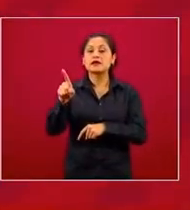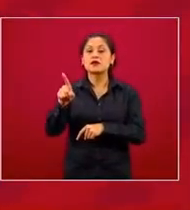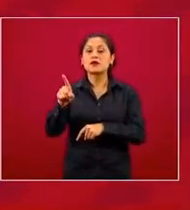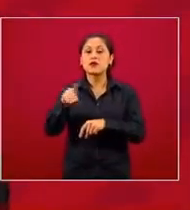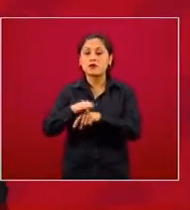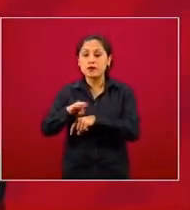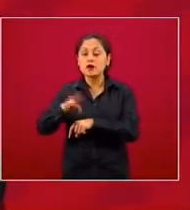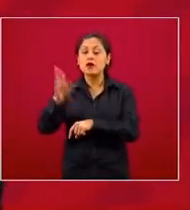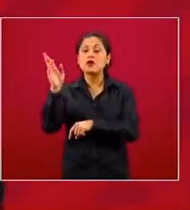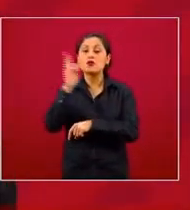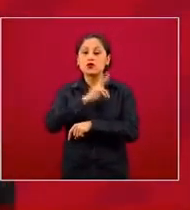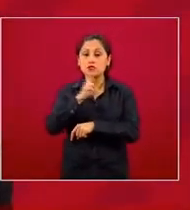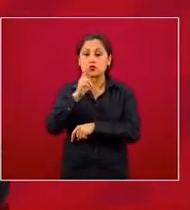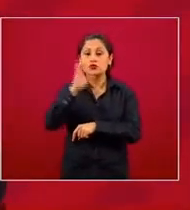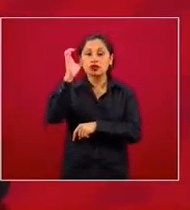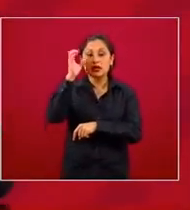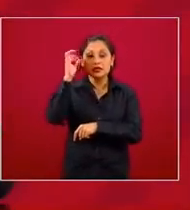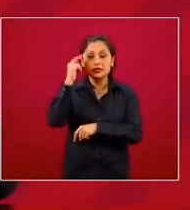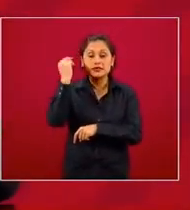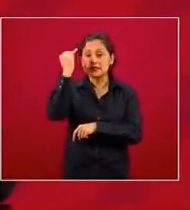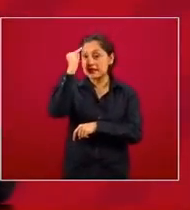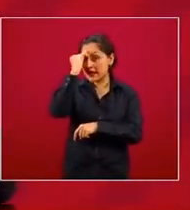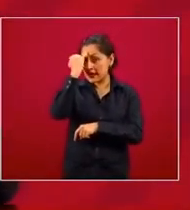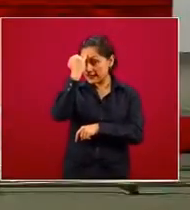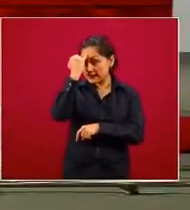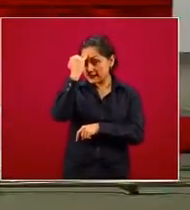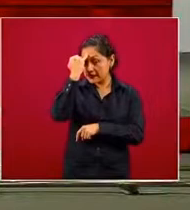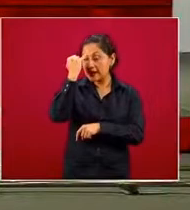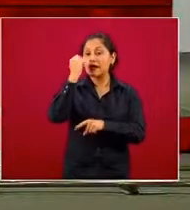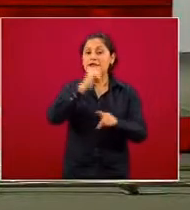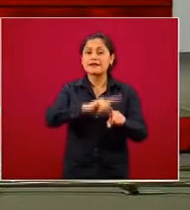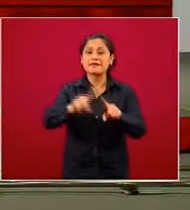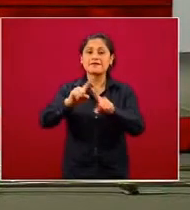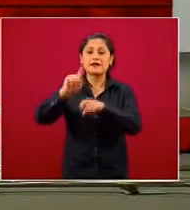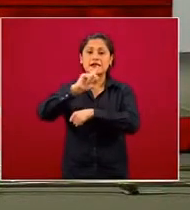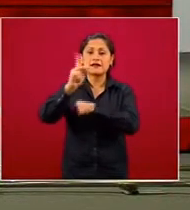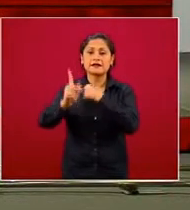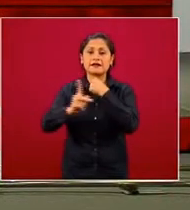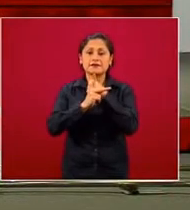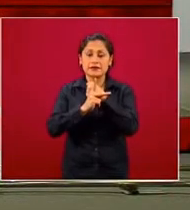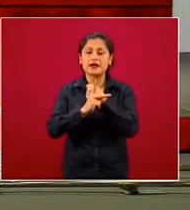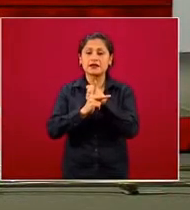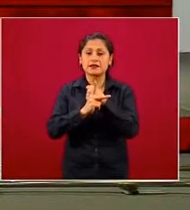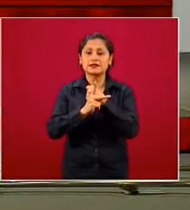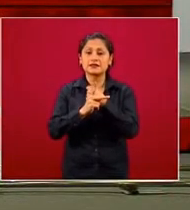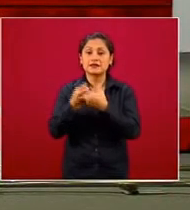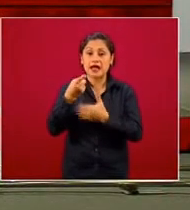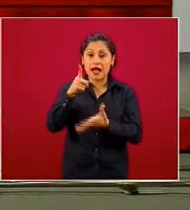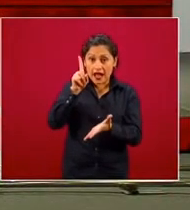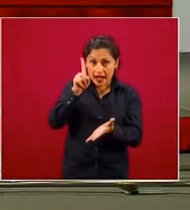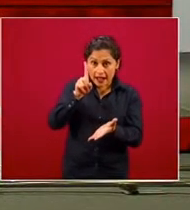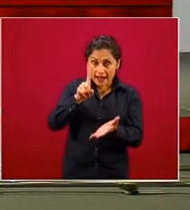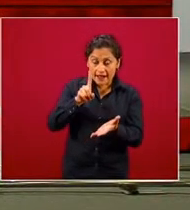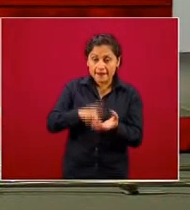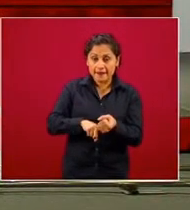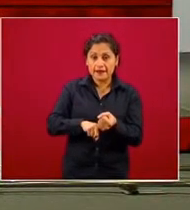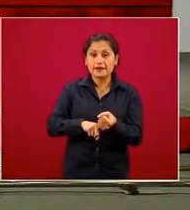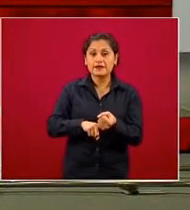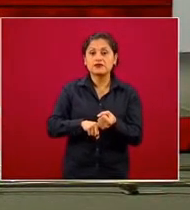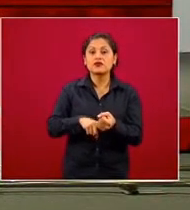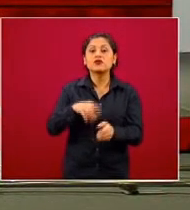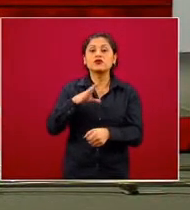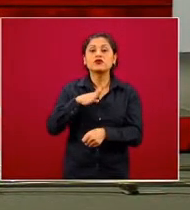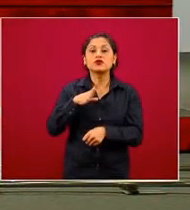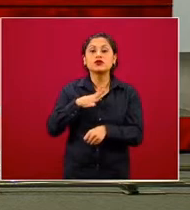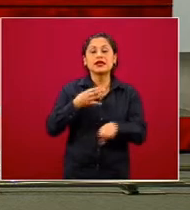we, or es the como si India for that fueran, matter, o la it's India, as if es como there si were many fueran countries múltiples países en el sentido de que where cada every single ciudad, state a veces represents